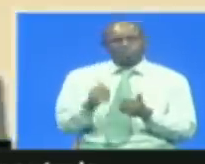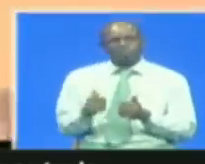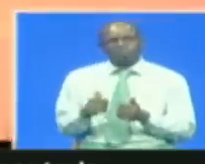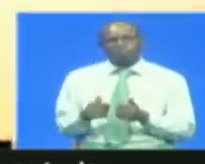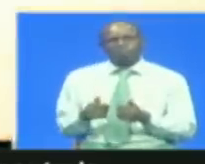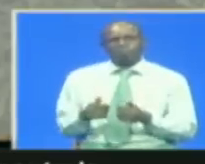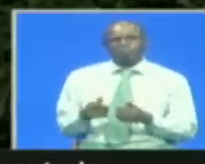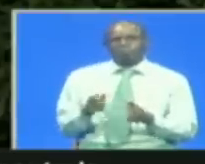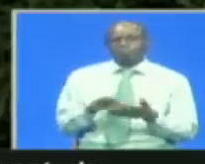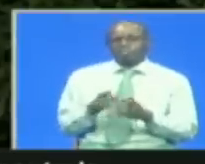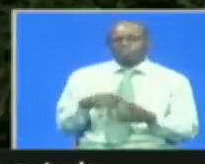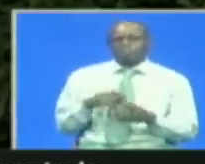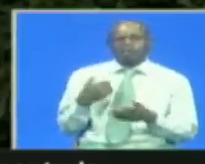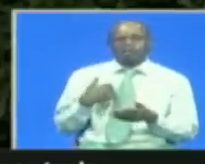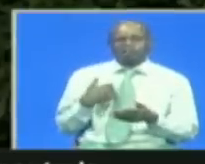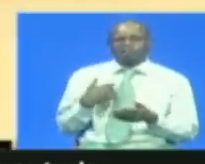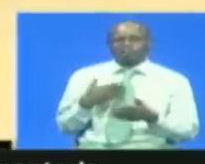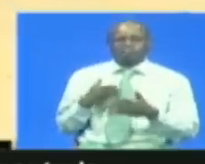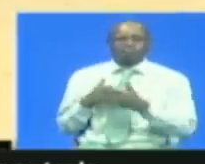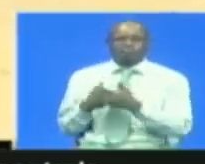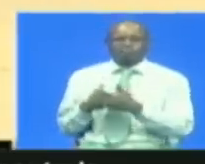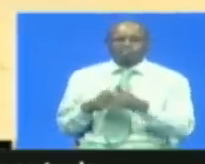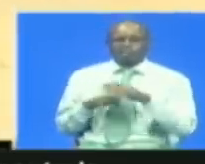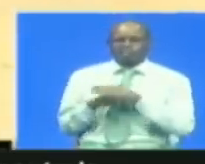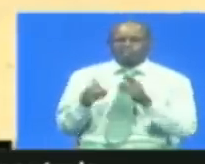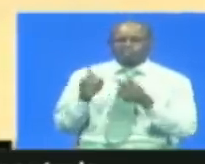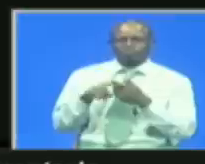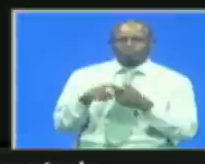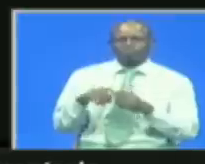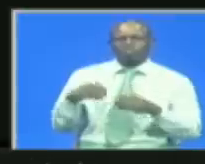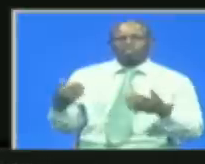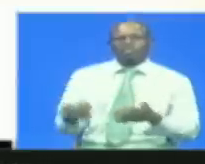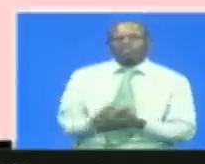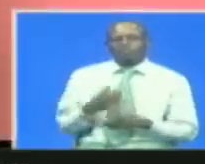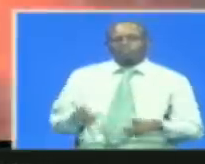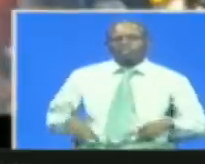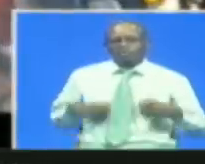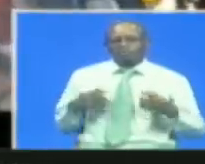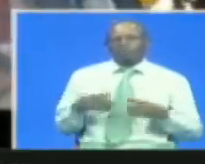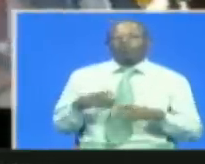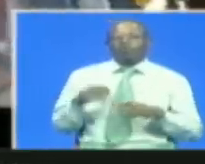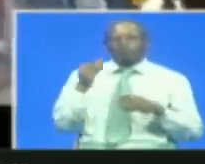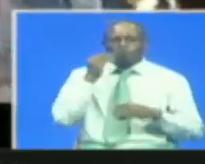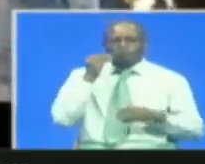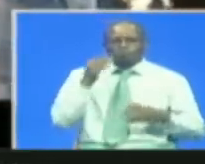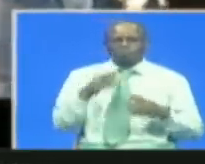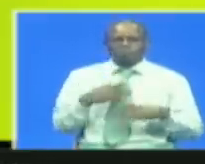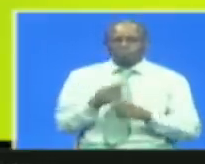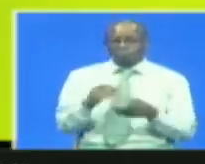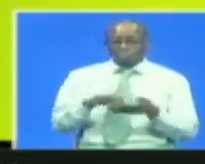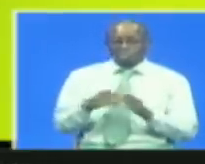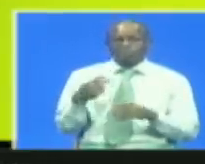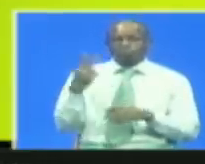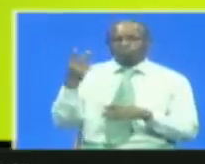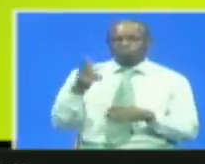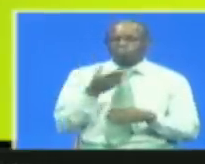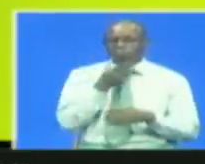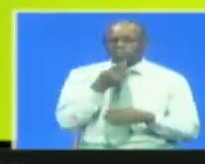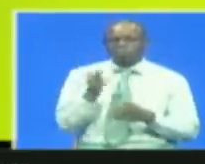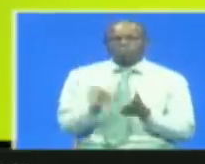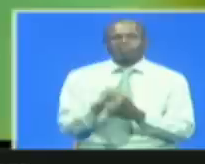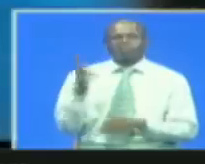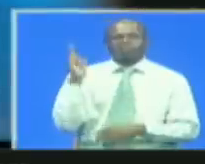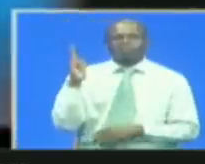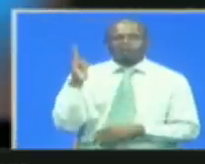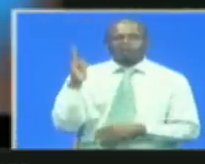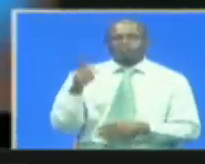irregularities. We have been denied access into New Life Home Trust. There were two men holding guns. So you can imagine